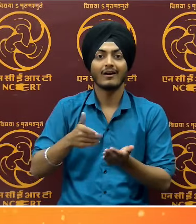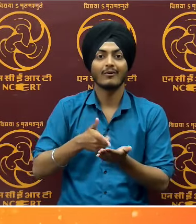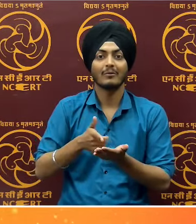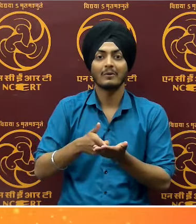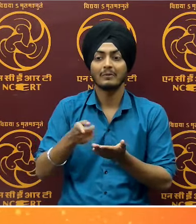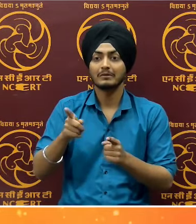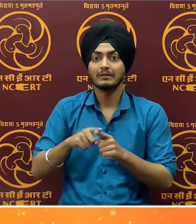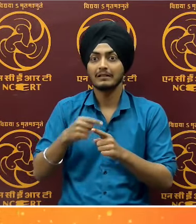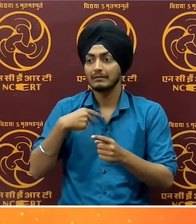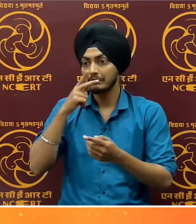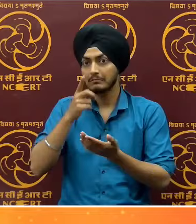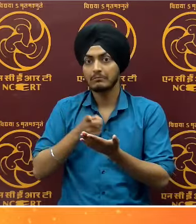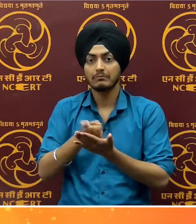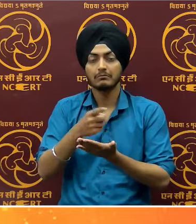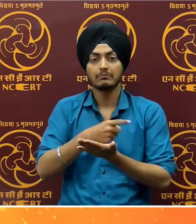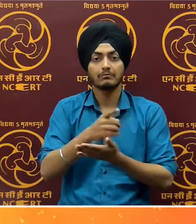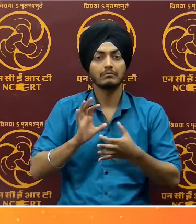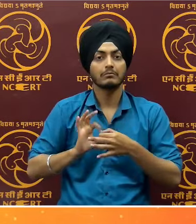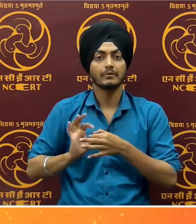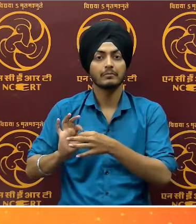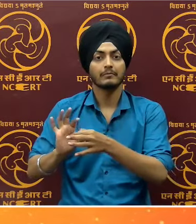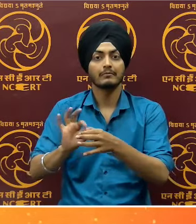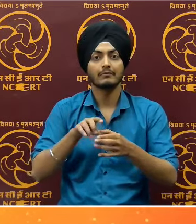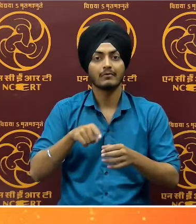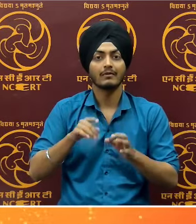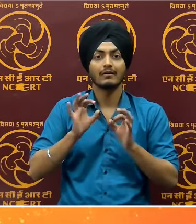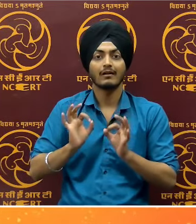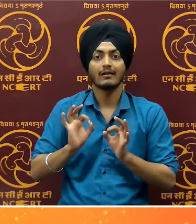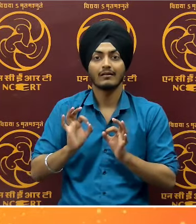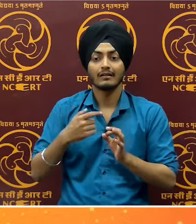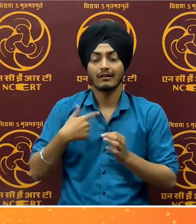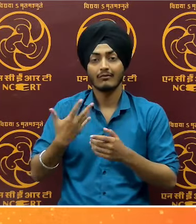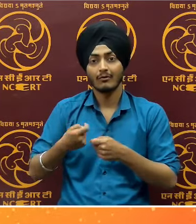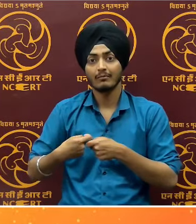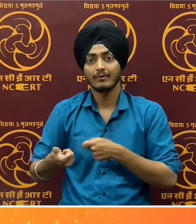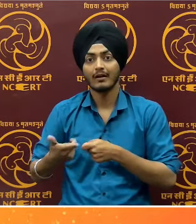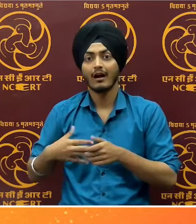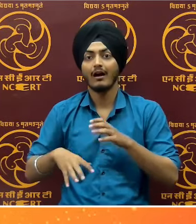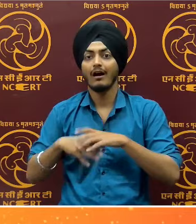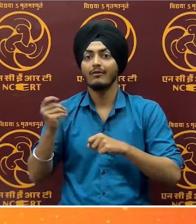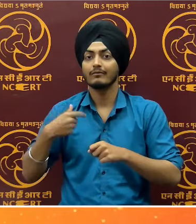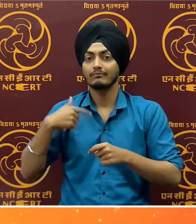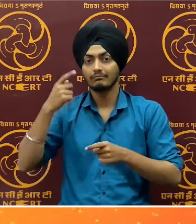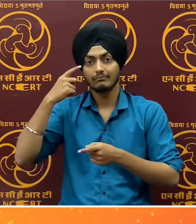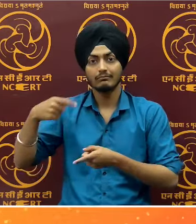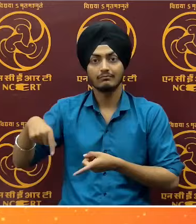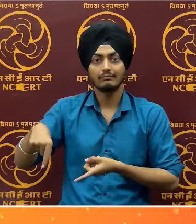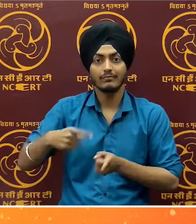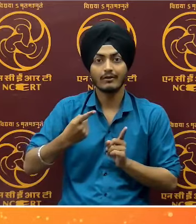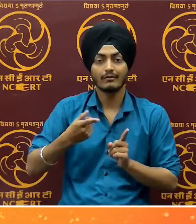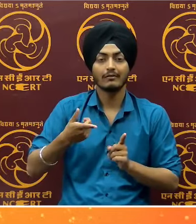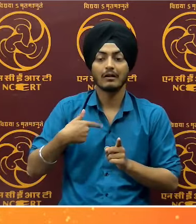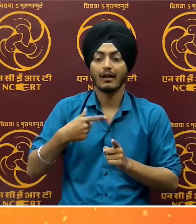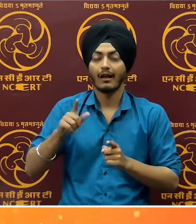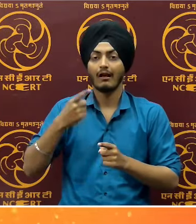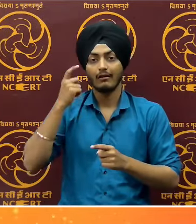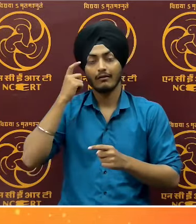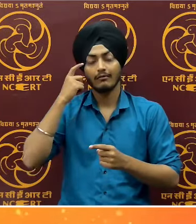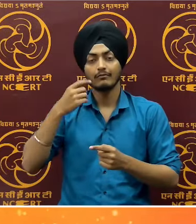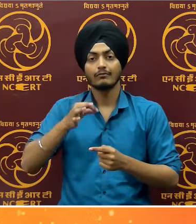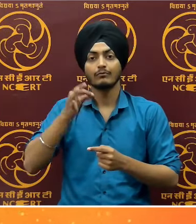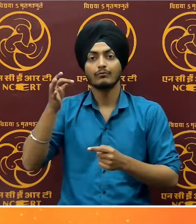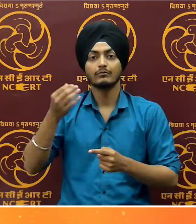lot of crops can have a way to go outside also, and which will bring prosperity to the village.